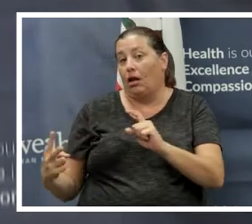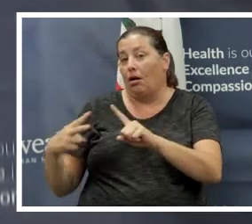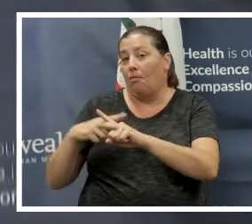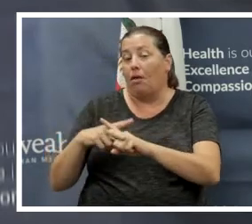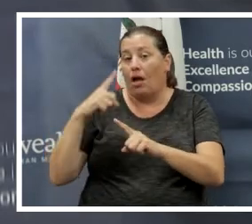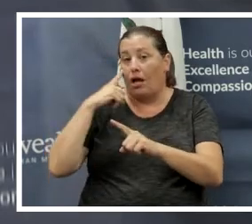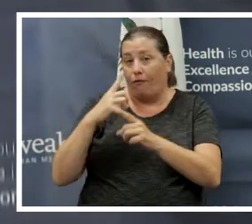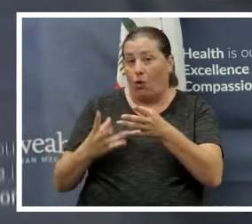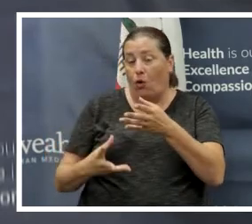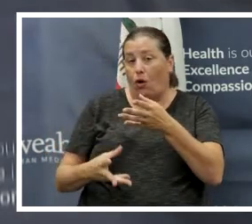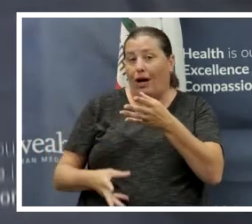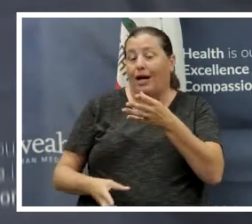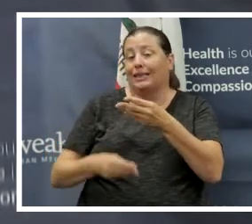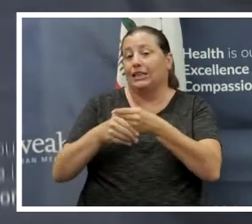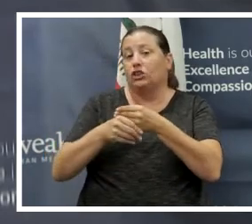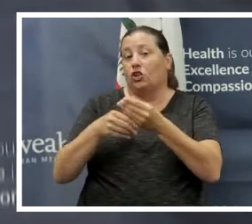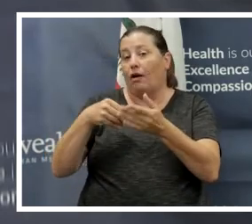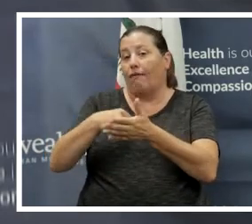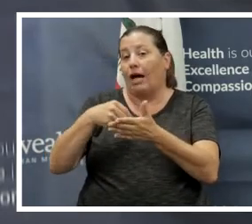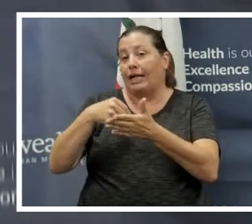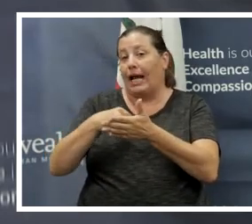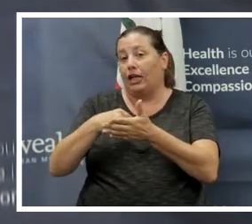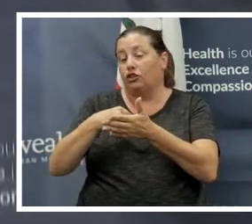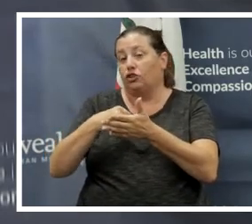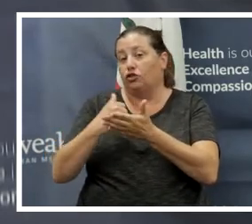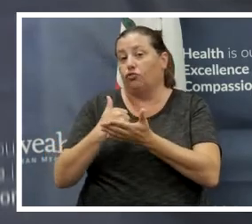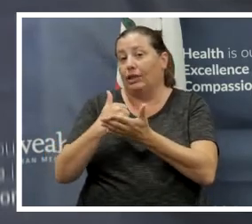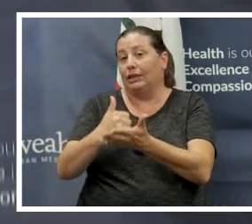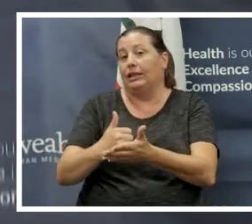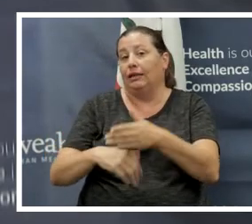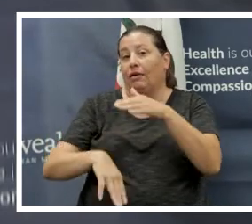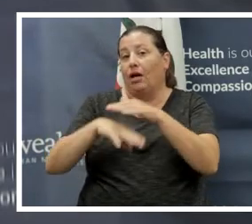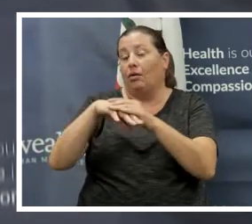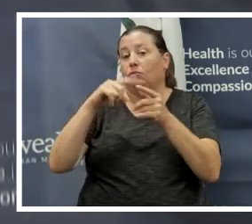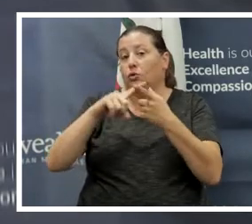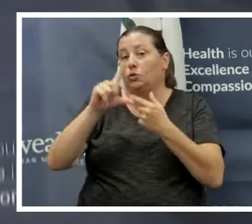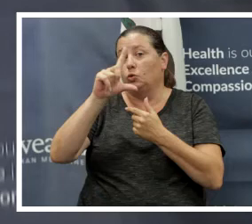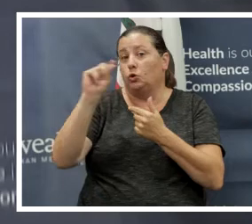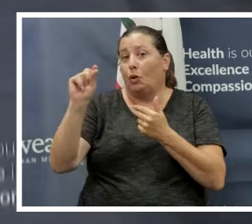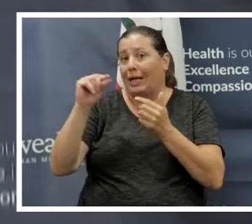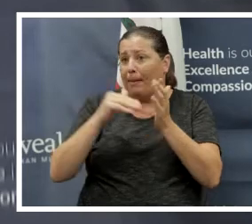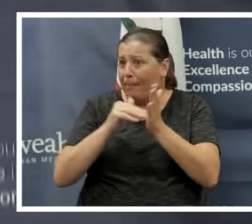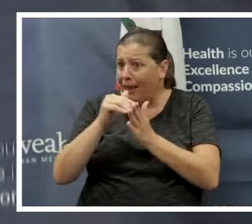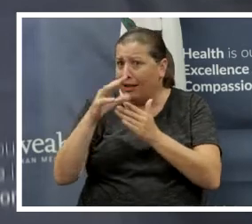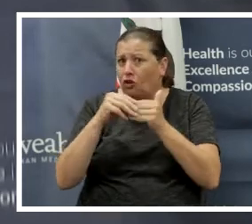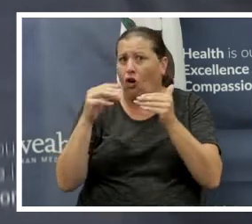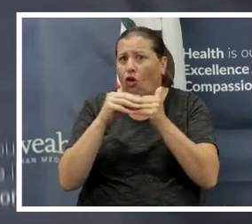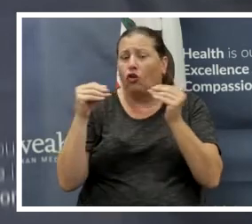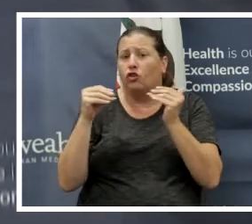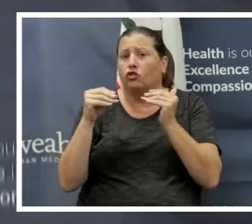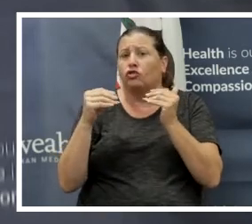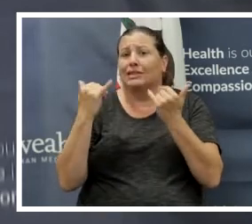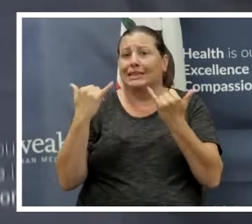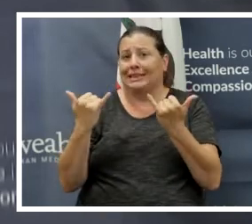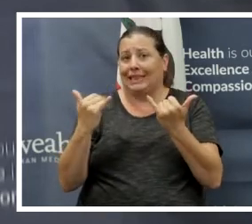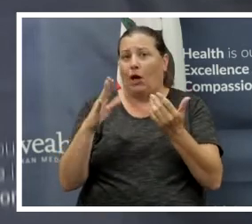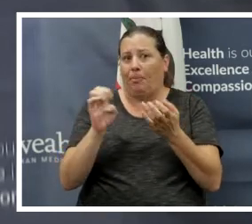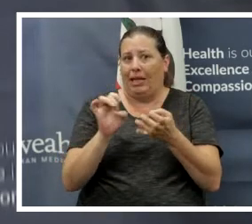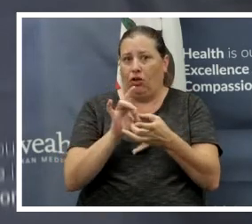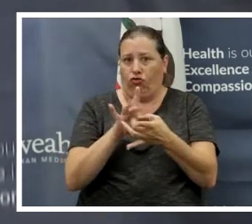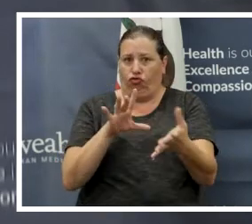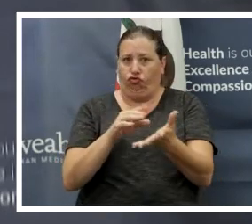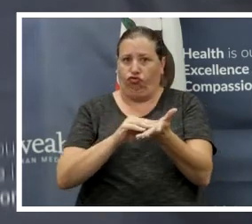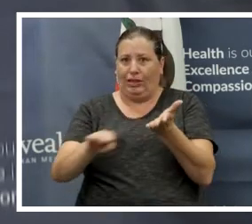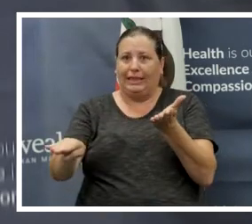additional financial relief. Up to $20 billion is now being released. The CARES Act